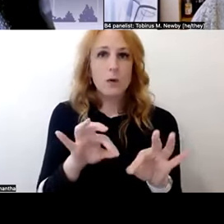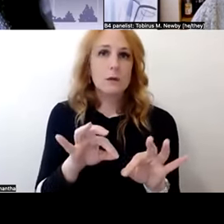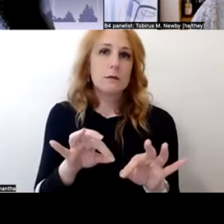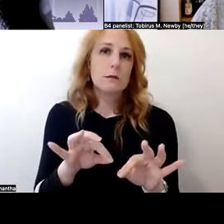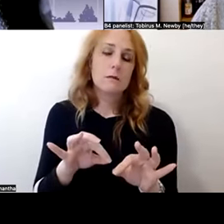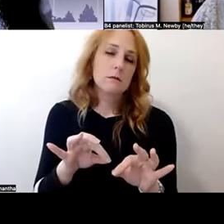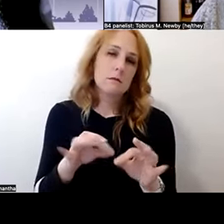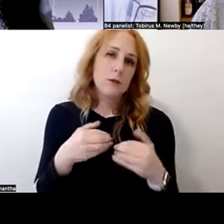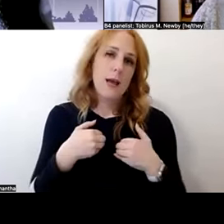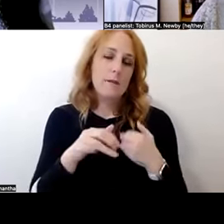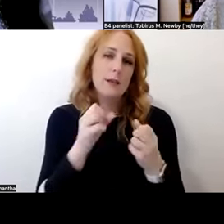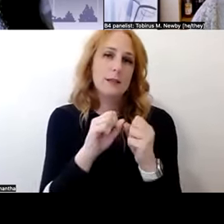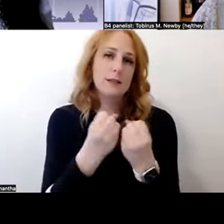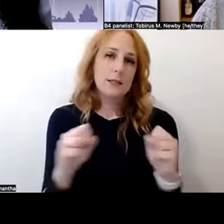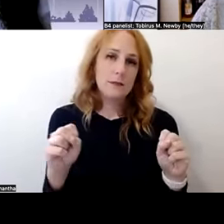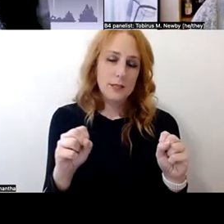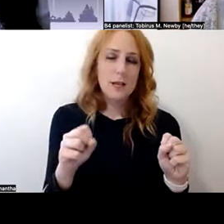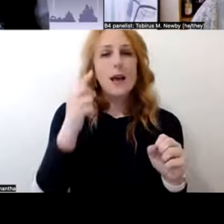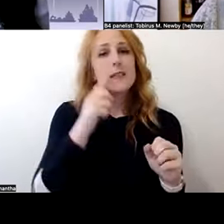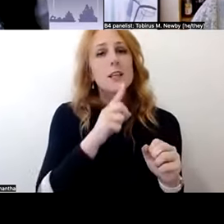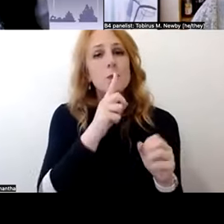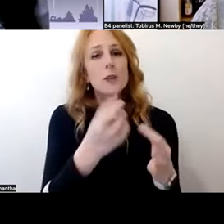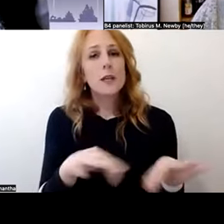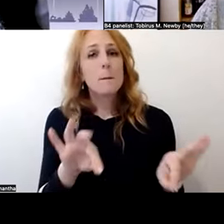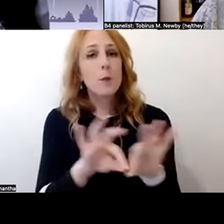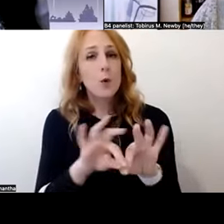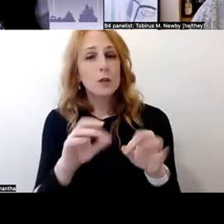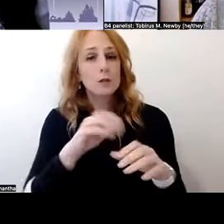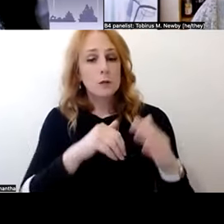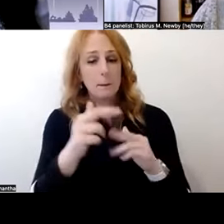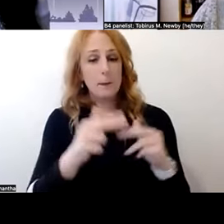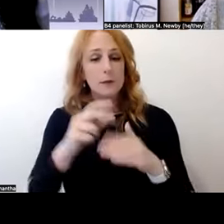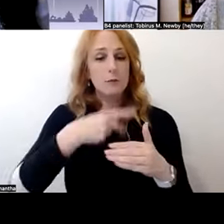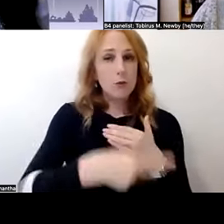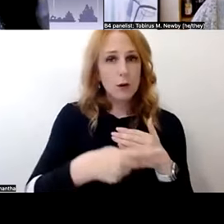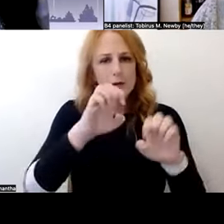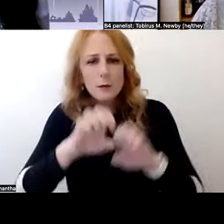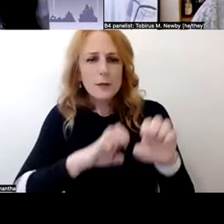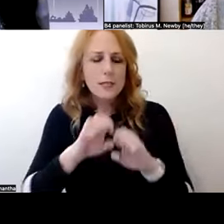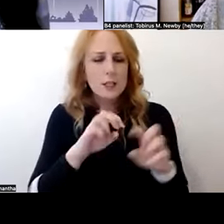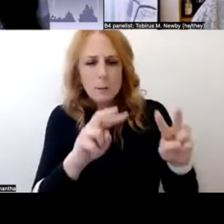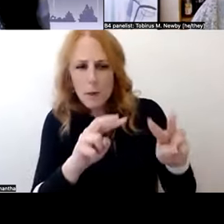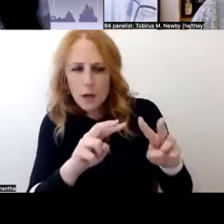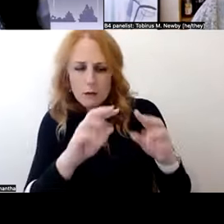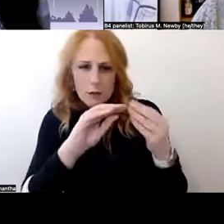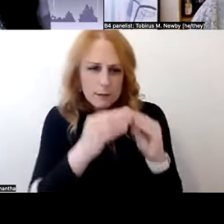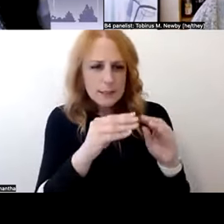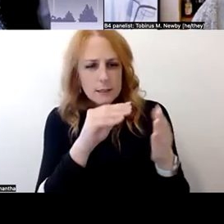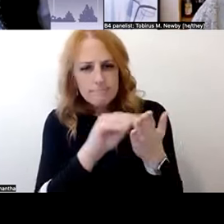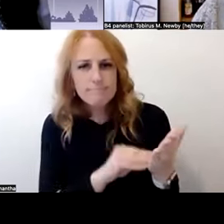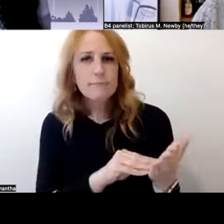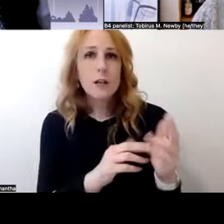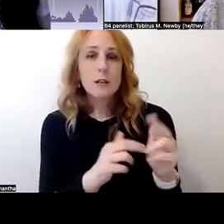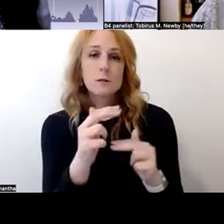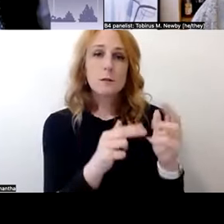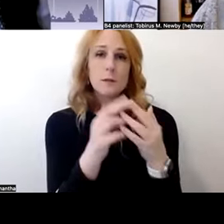to build a program of safety monitoring, evaluation, experimentation, adaptive feedback and management that builds safety on campus in a way